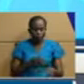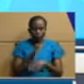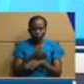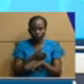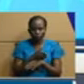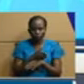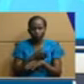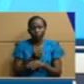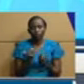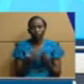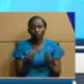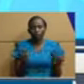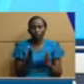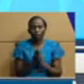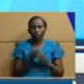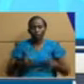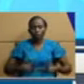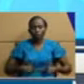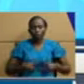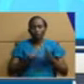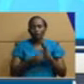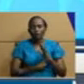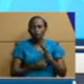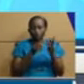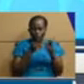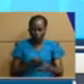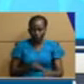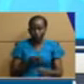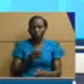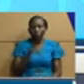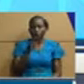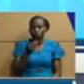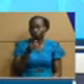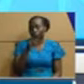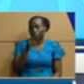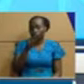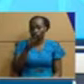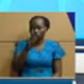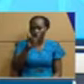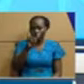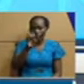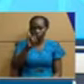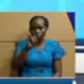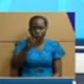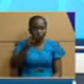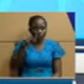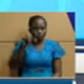for Children and Youth Affairs, Honorable Nachiwala Chiinji. We are very glad that you're joining